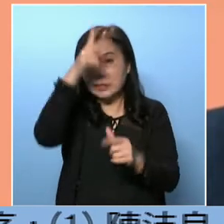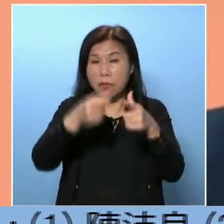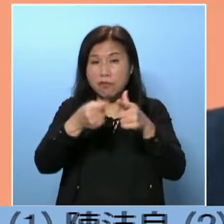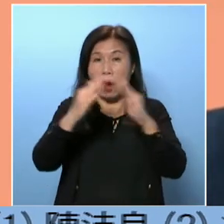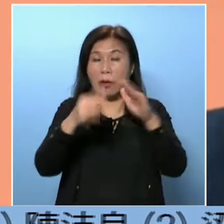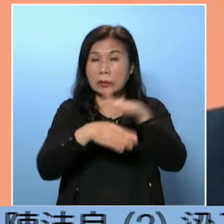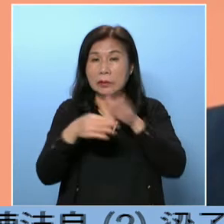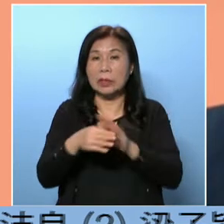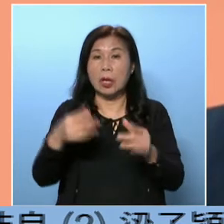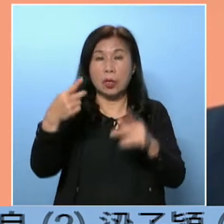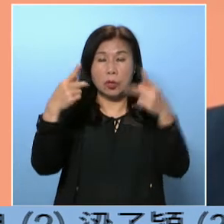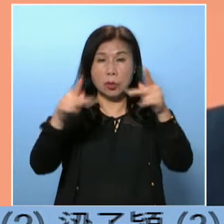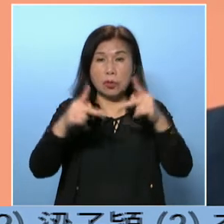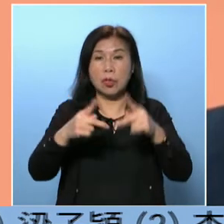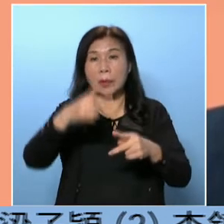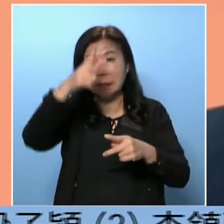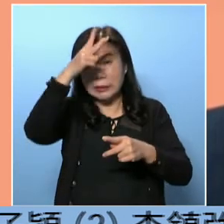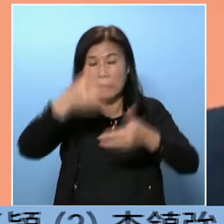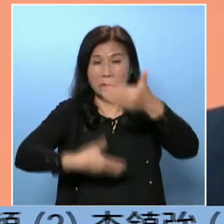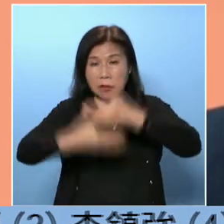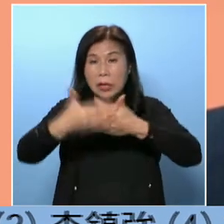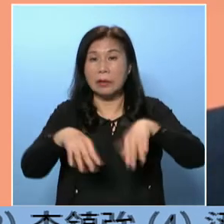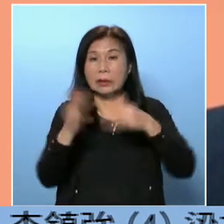should requisition all